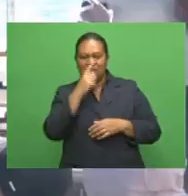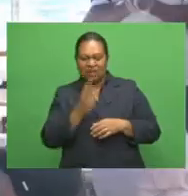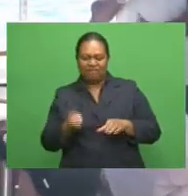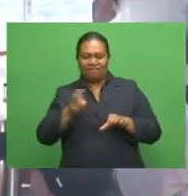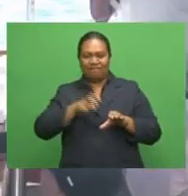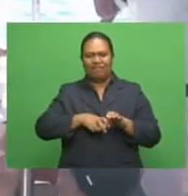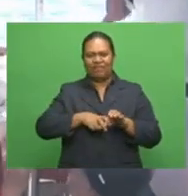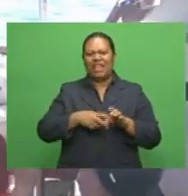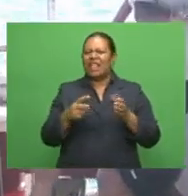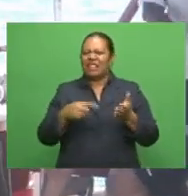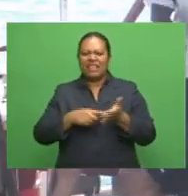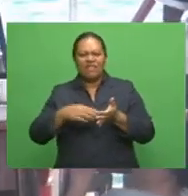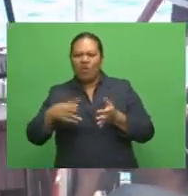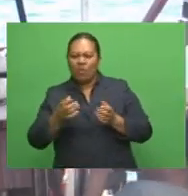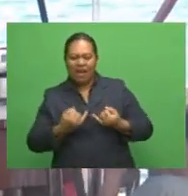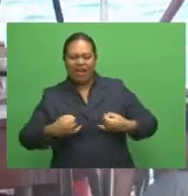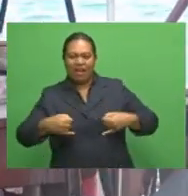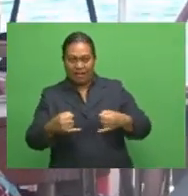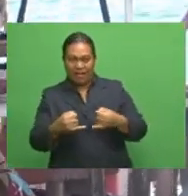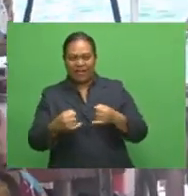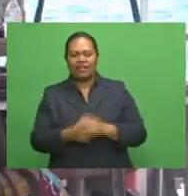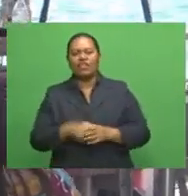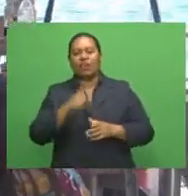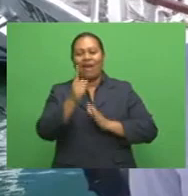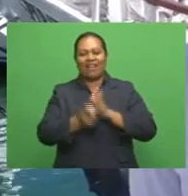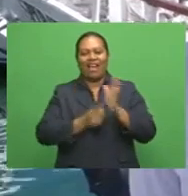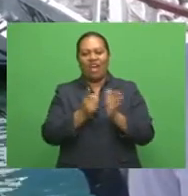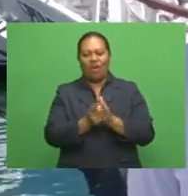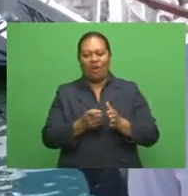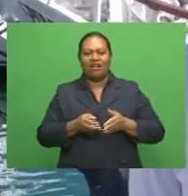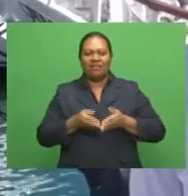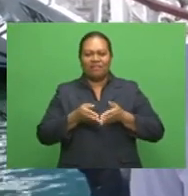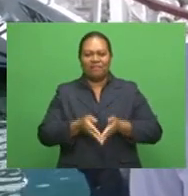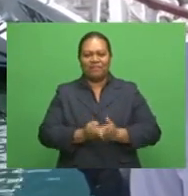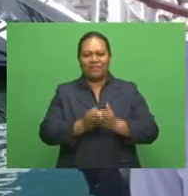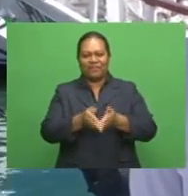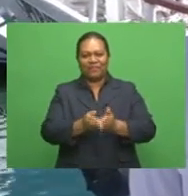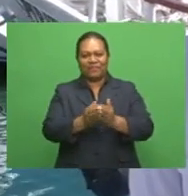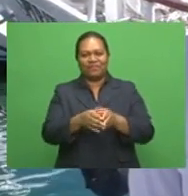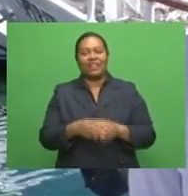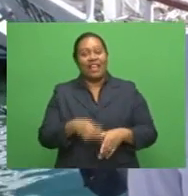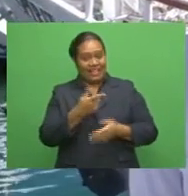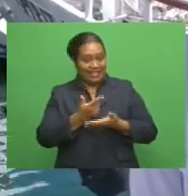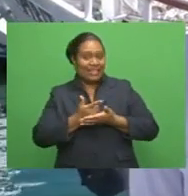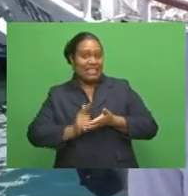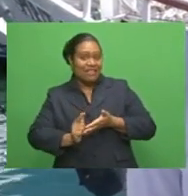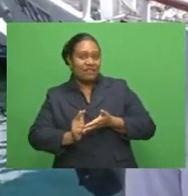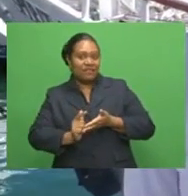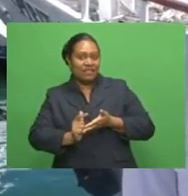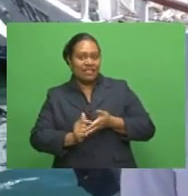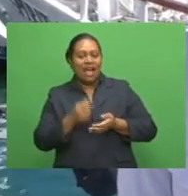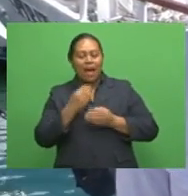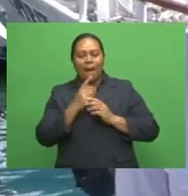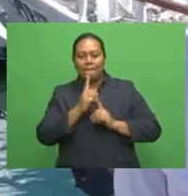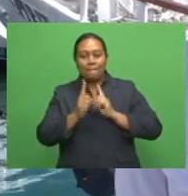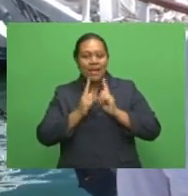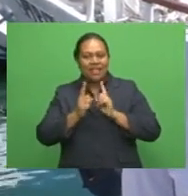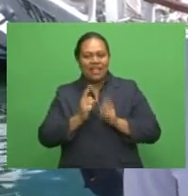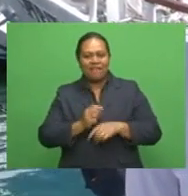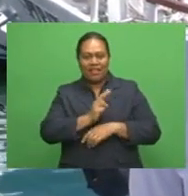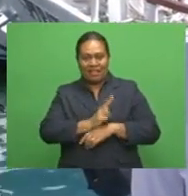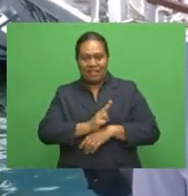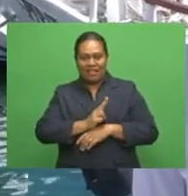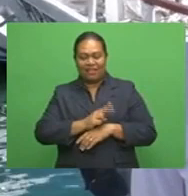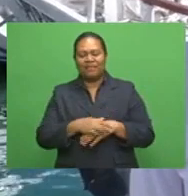Tiviwa Island, which is approximately a 1-hour trip. This is a birthday gift surprise for her, and